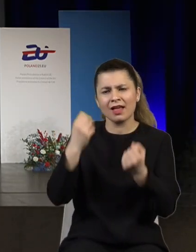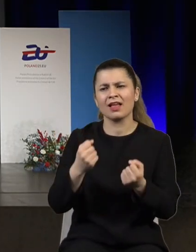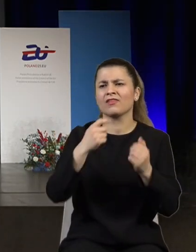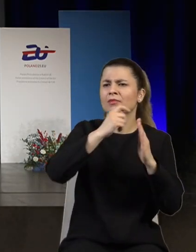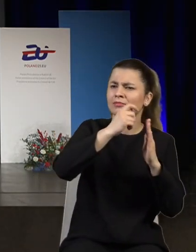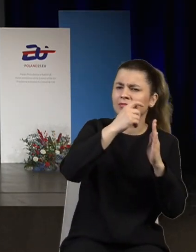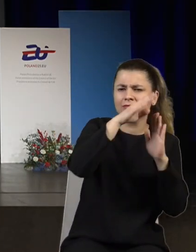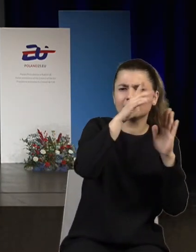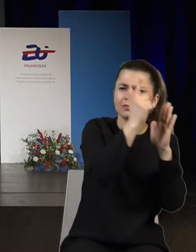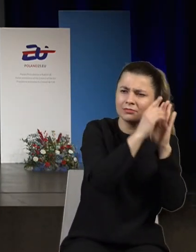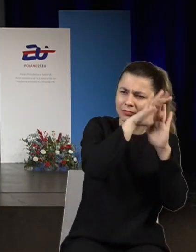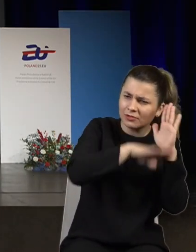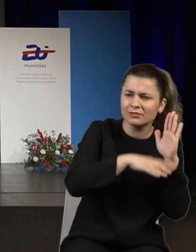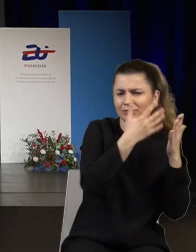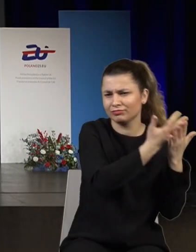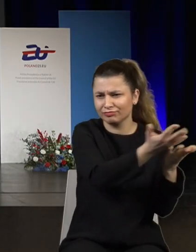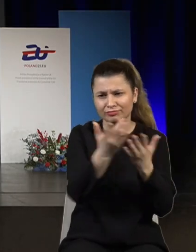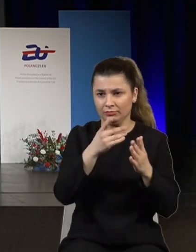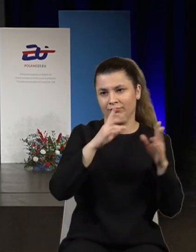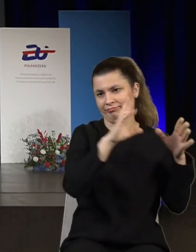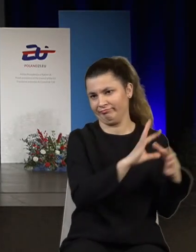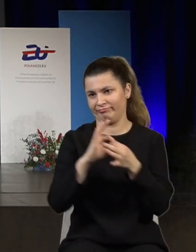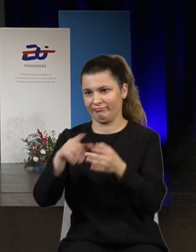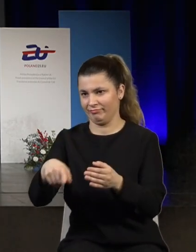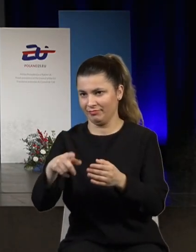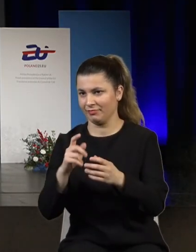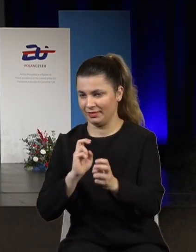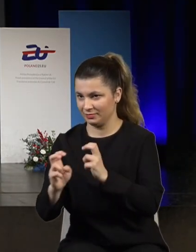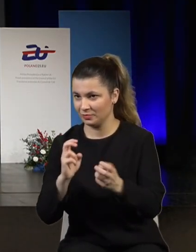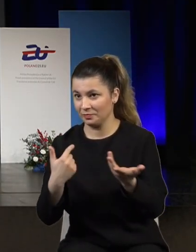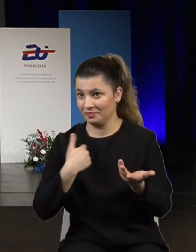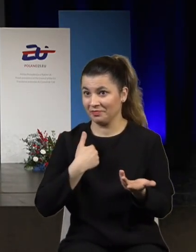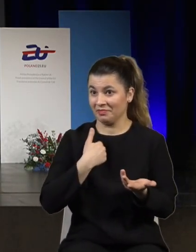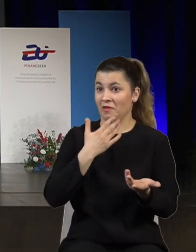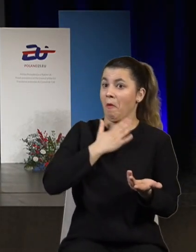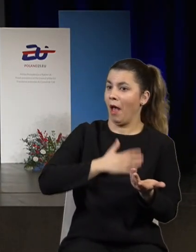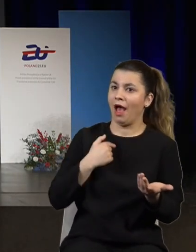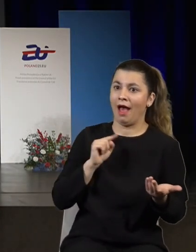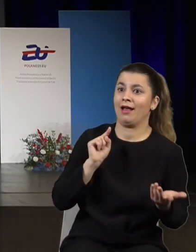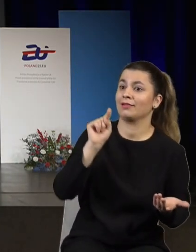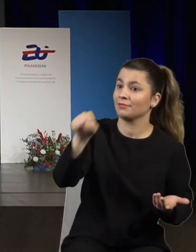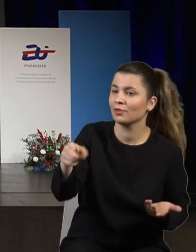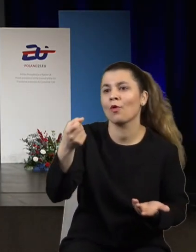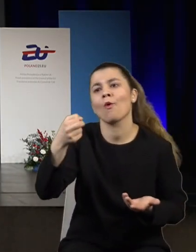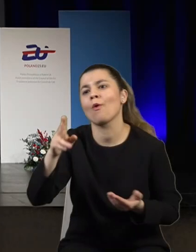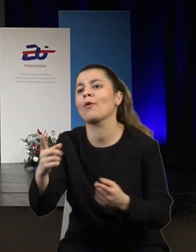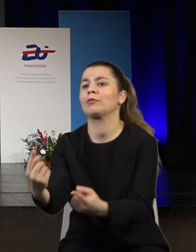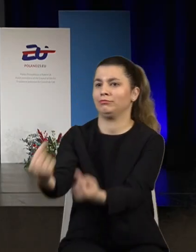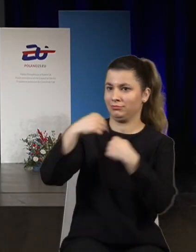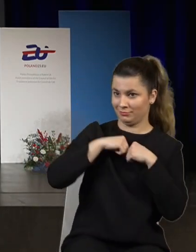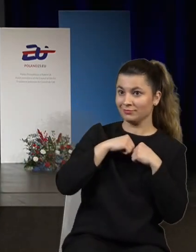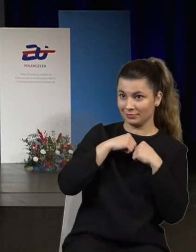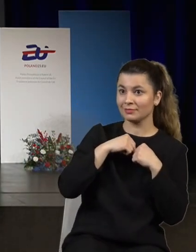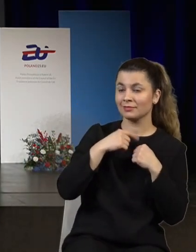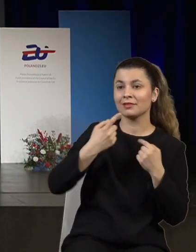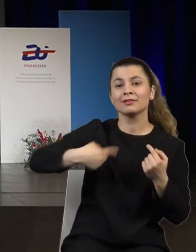goals. Now, the challenges have changed. The new geopolitical situation, the climate change. We